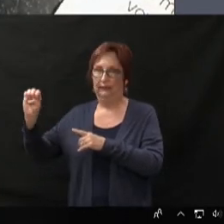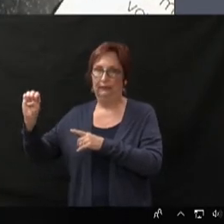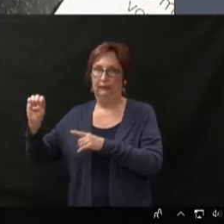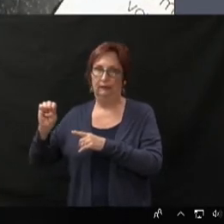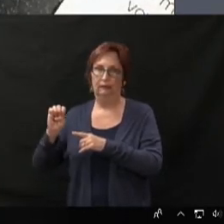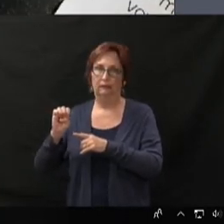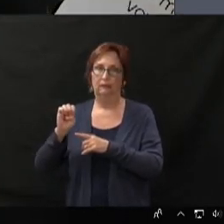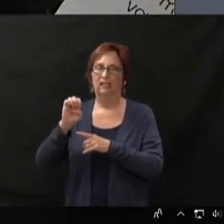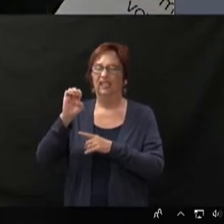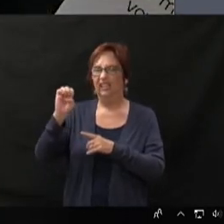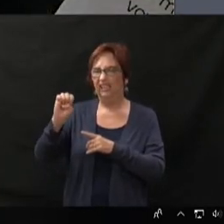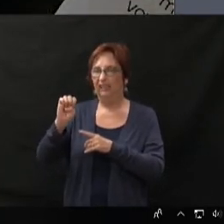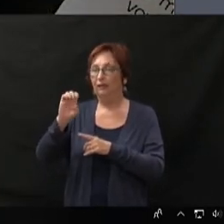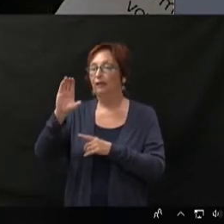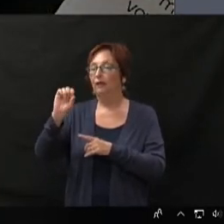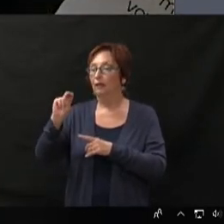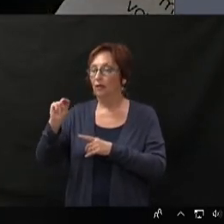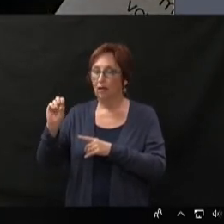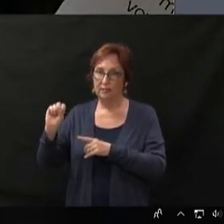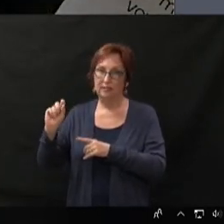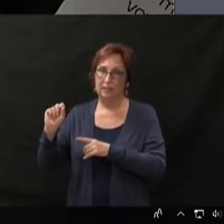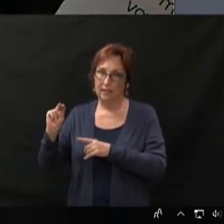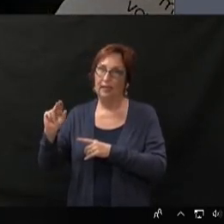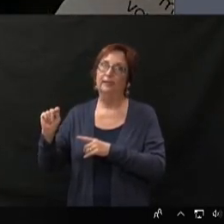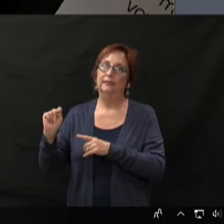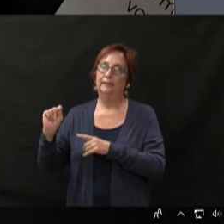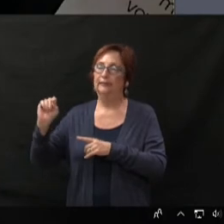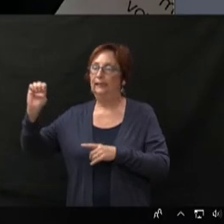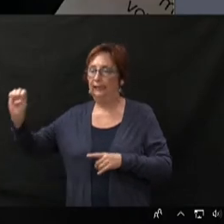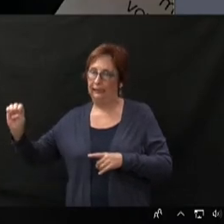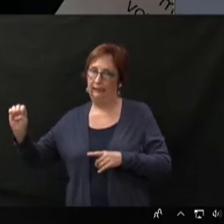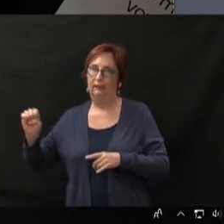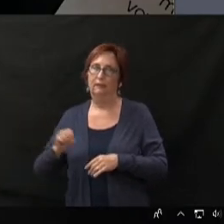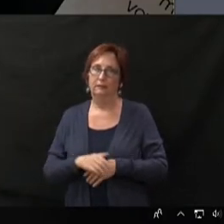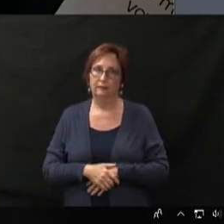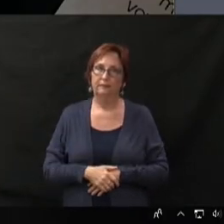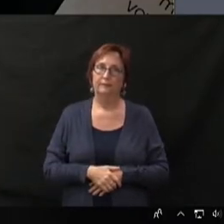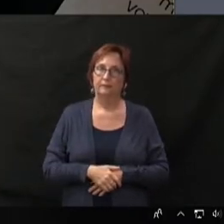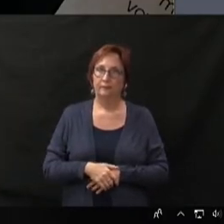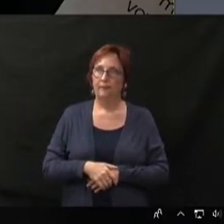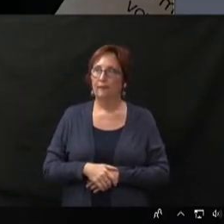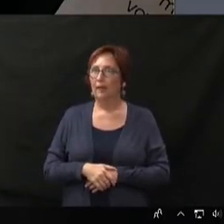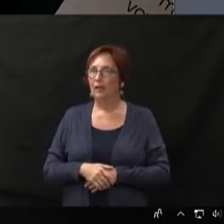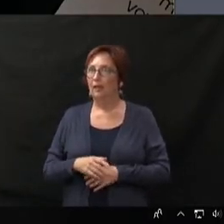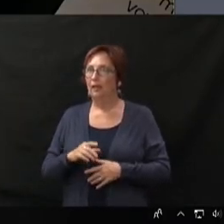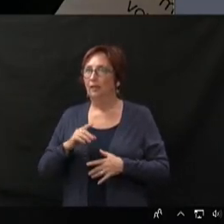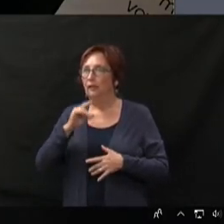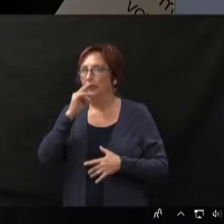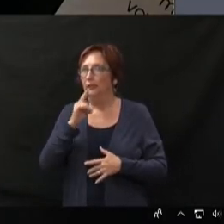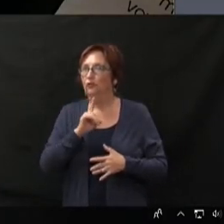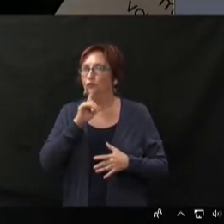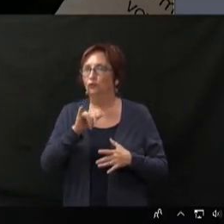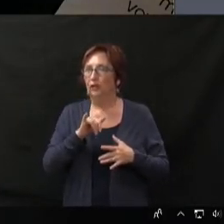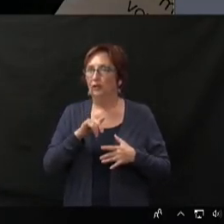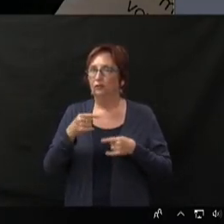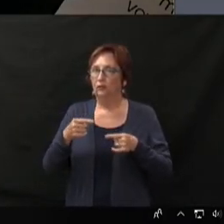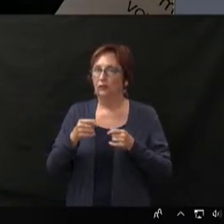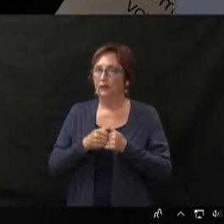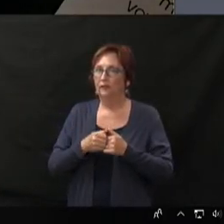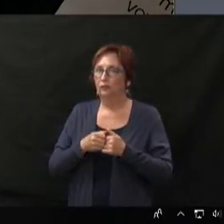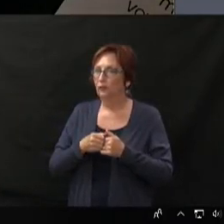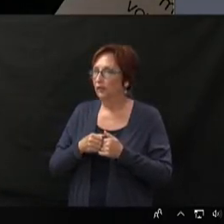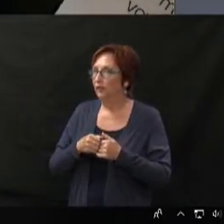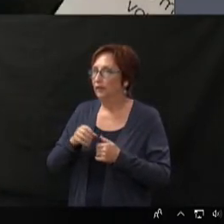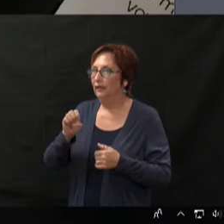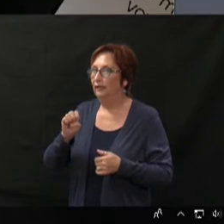The kids really love this one. Doesn't happen a ton. E-I-G-H. Four letters, one sound. It